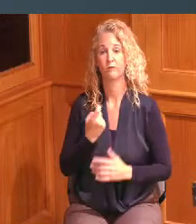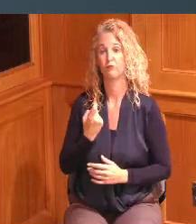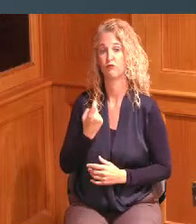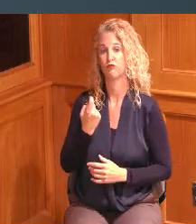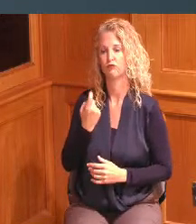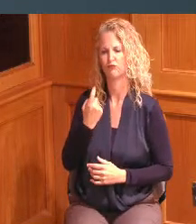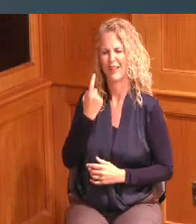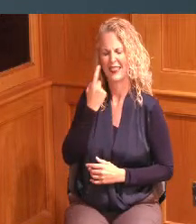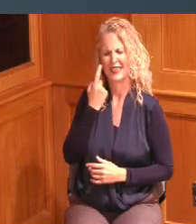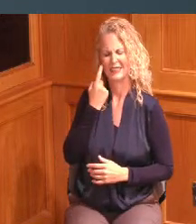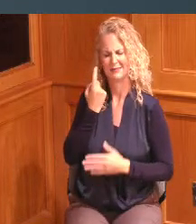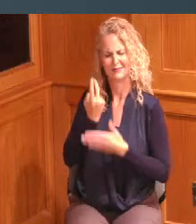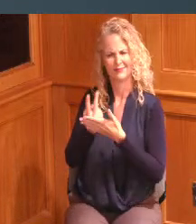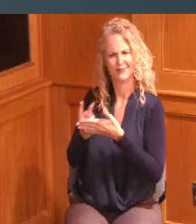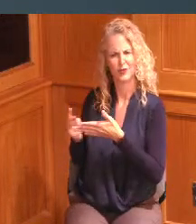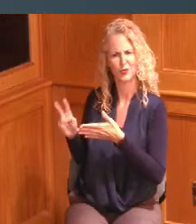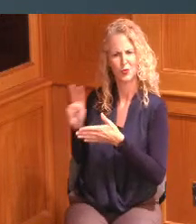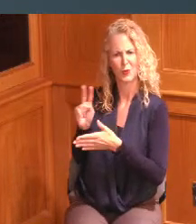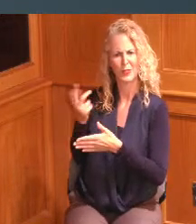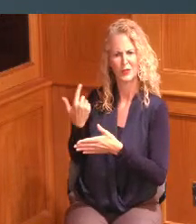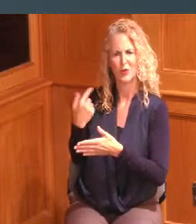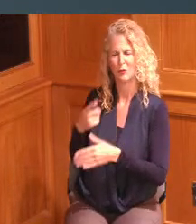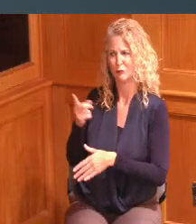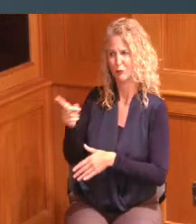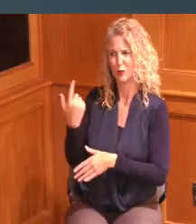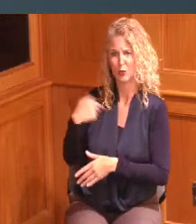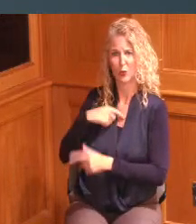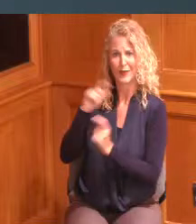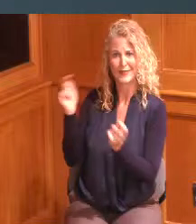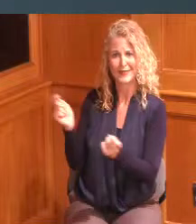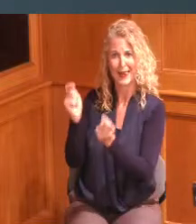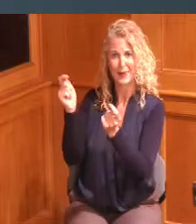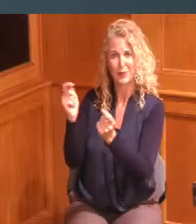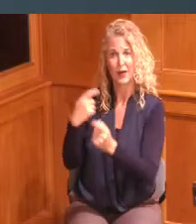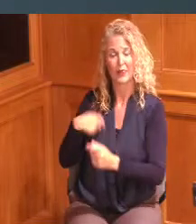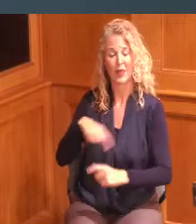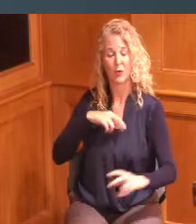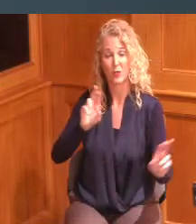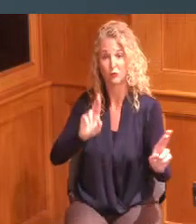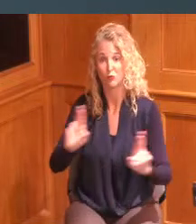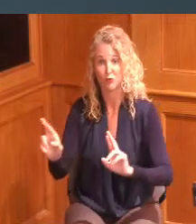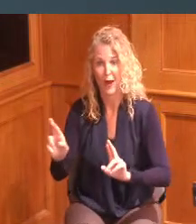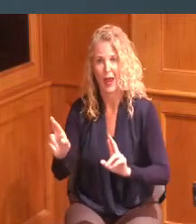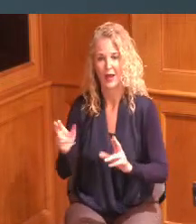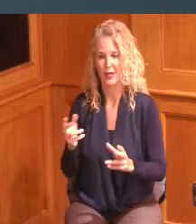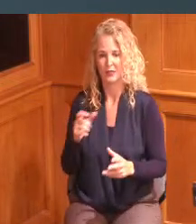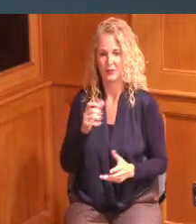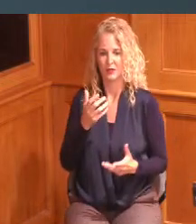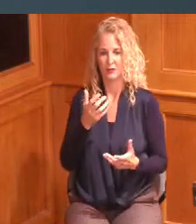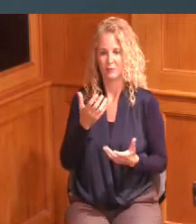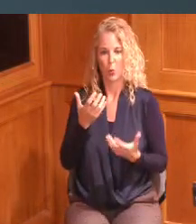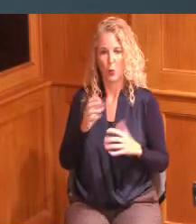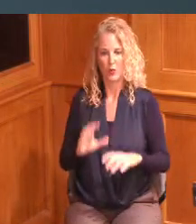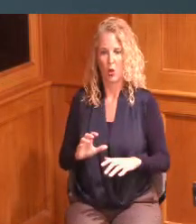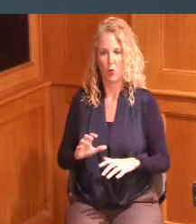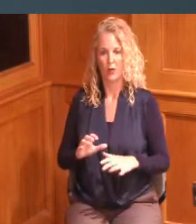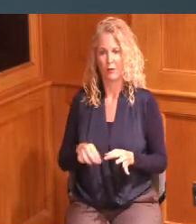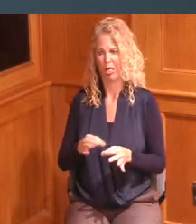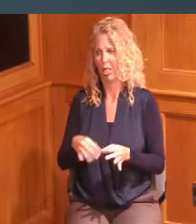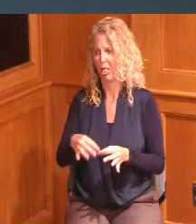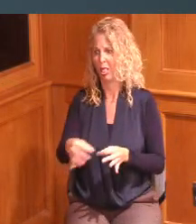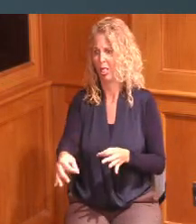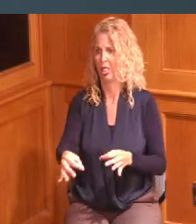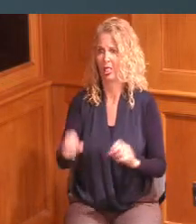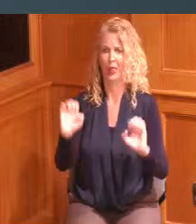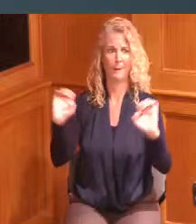proclamation maybe 2 weeks ago, talking about how to stay ready so we don't have to get ready. And it shows that